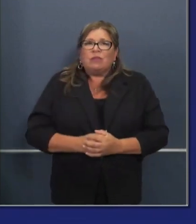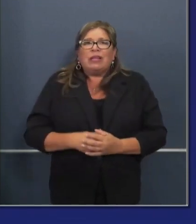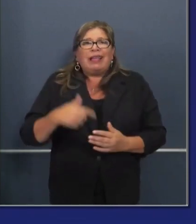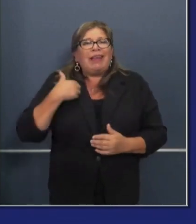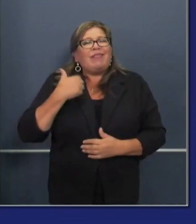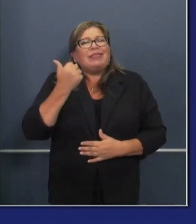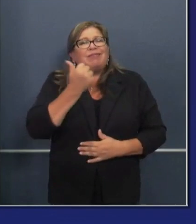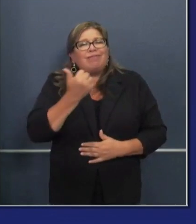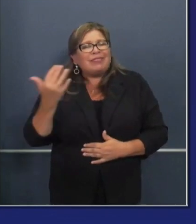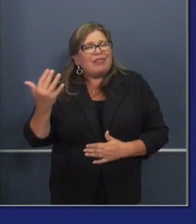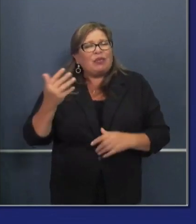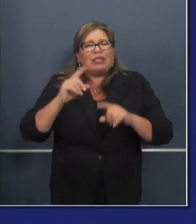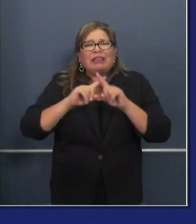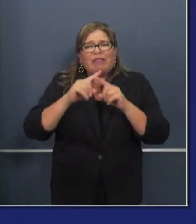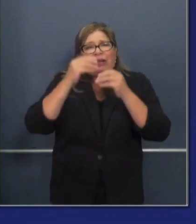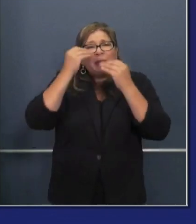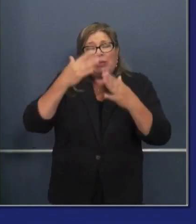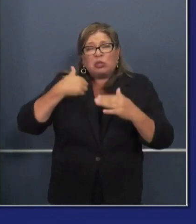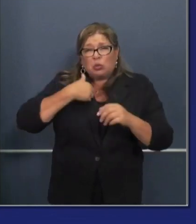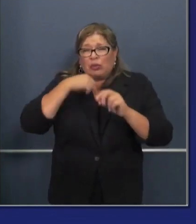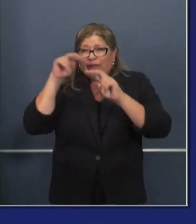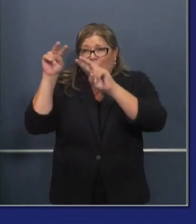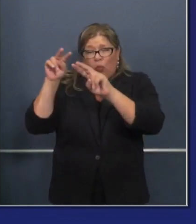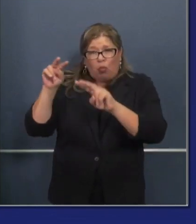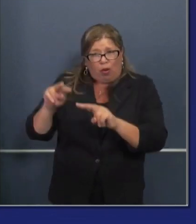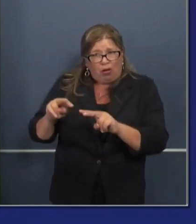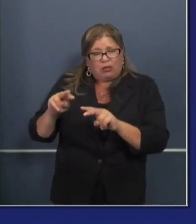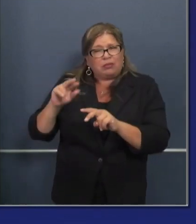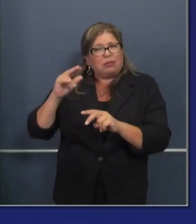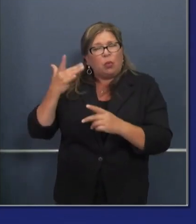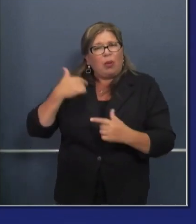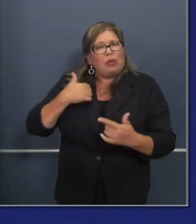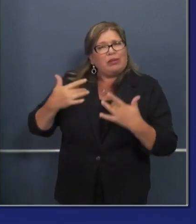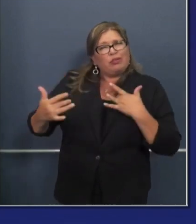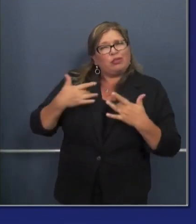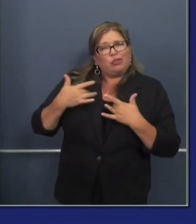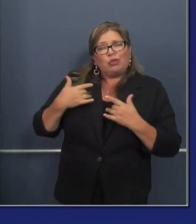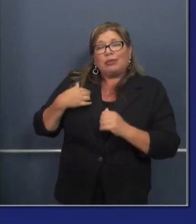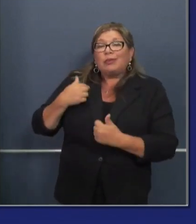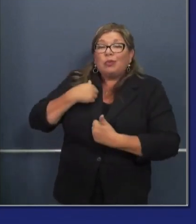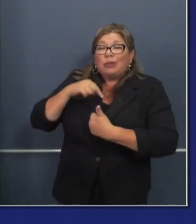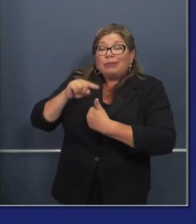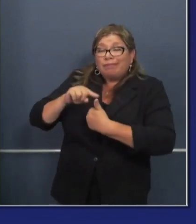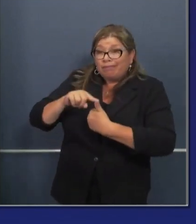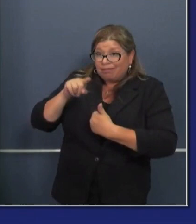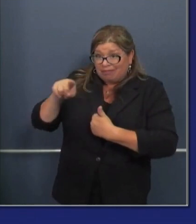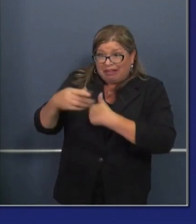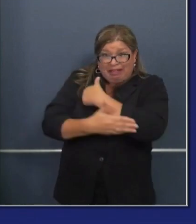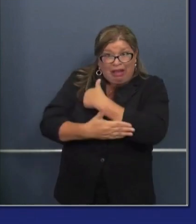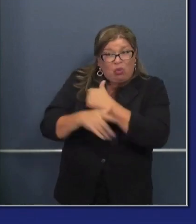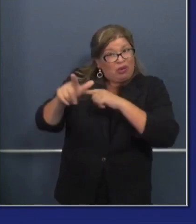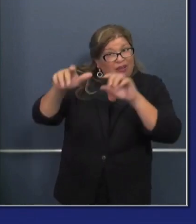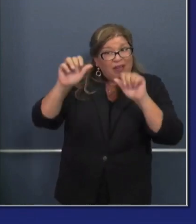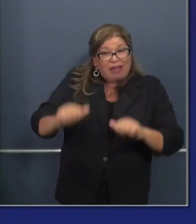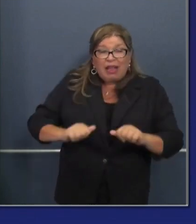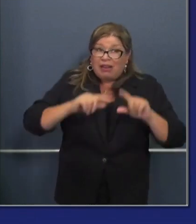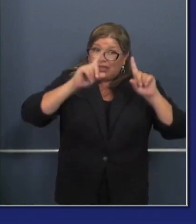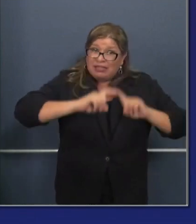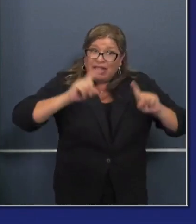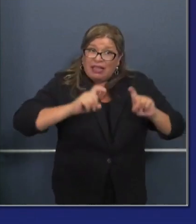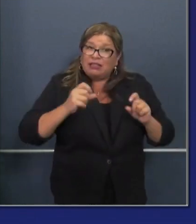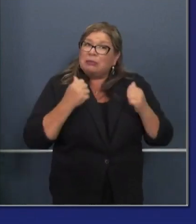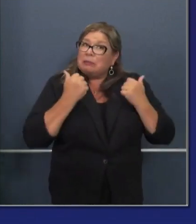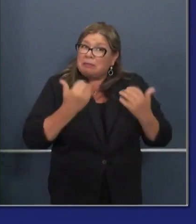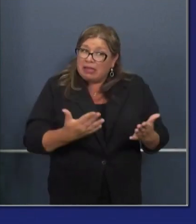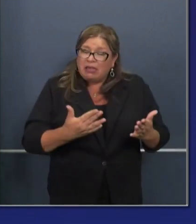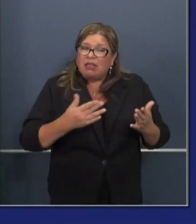number of data points that we've been tracking. We've been looking at a county's ability to provide testing at a level that allows us to